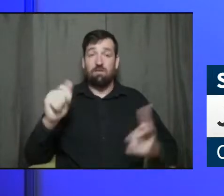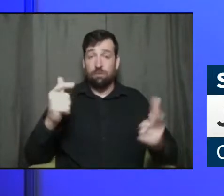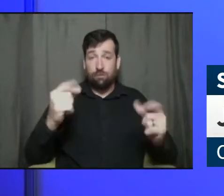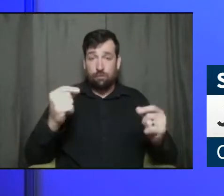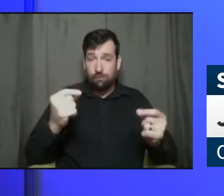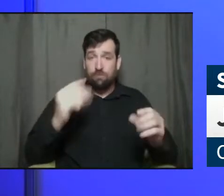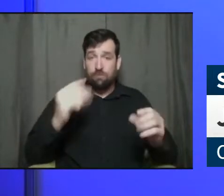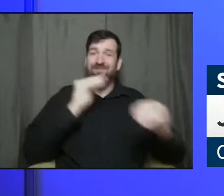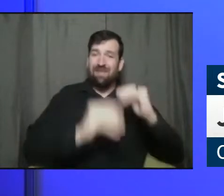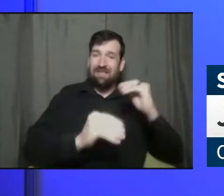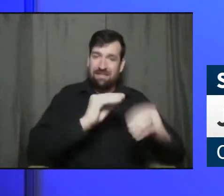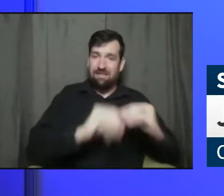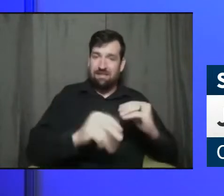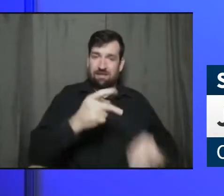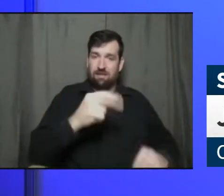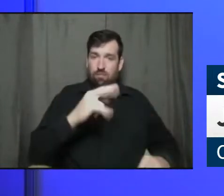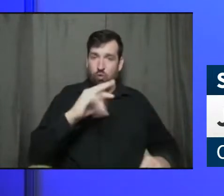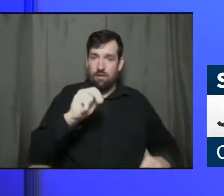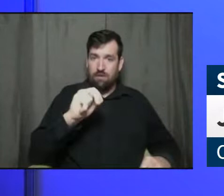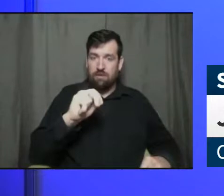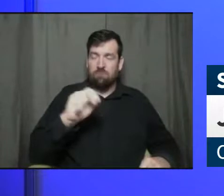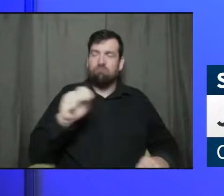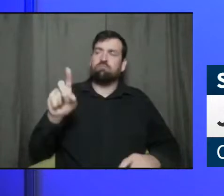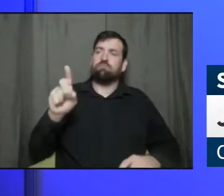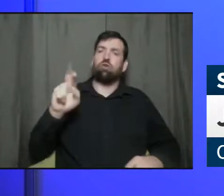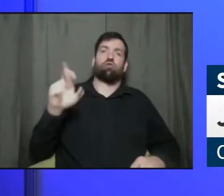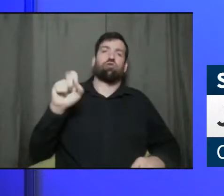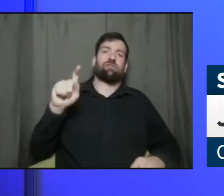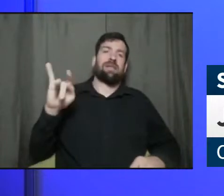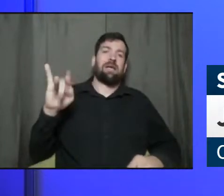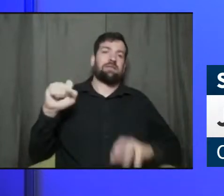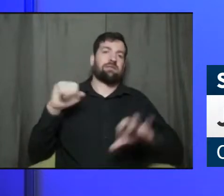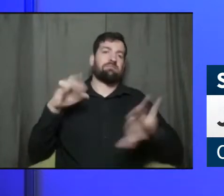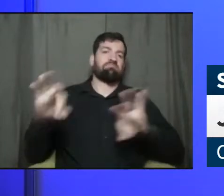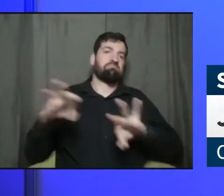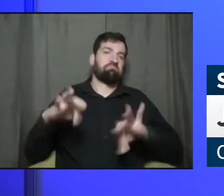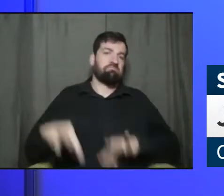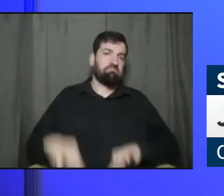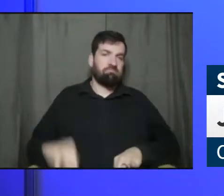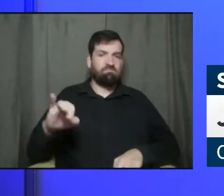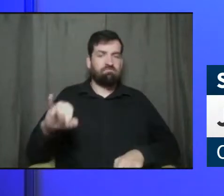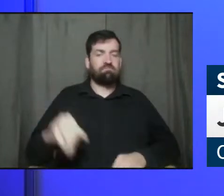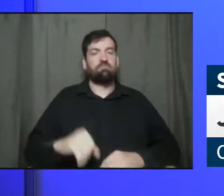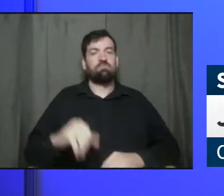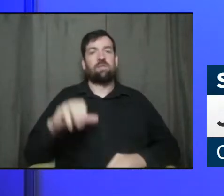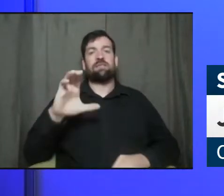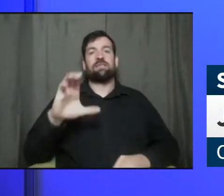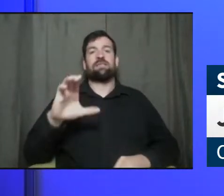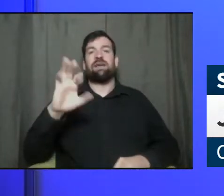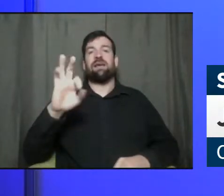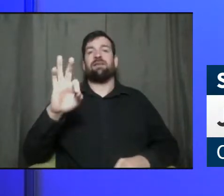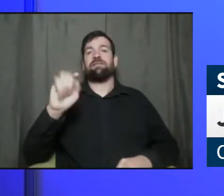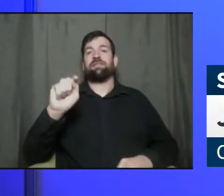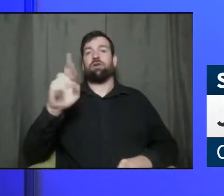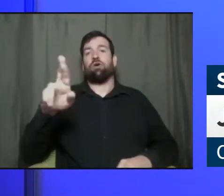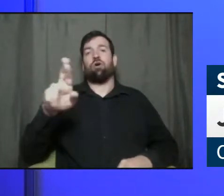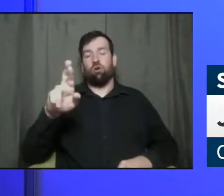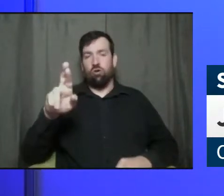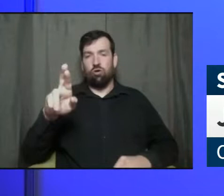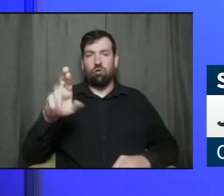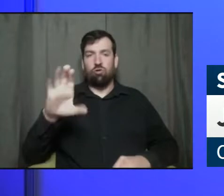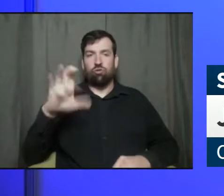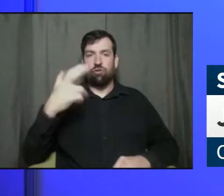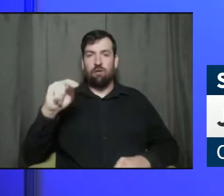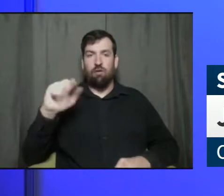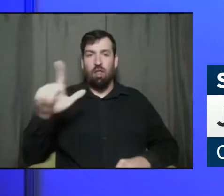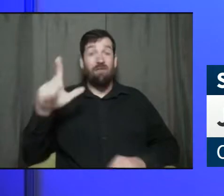that Dr. Stites had on that whiteboard there, the CFTR channel, that chloride channel. It basically fixes that